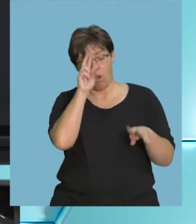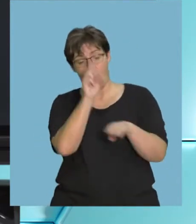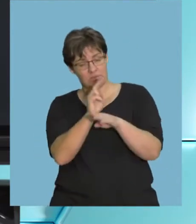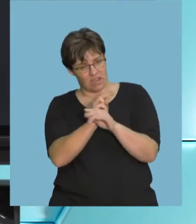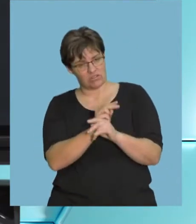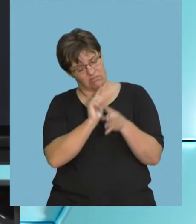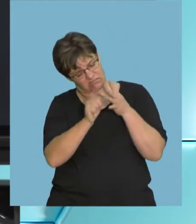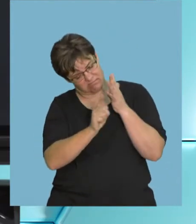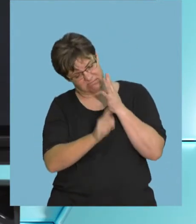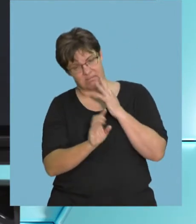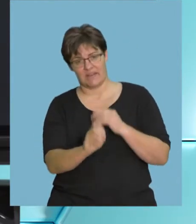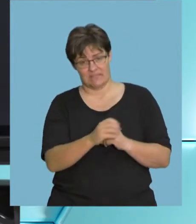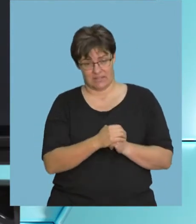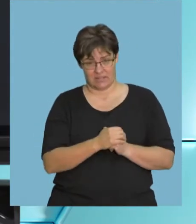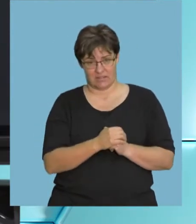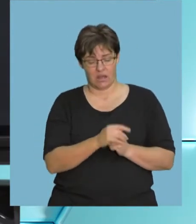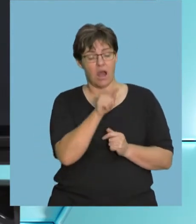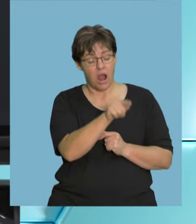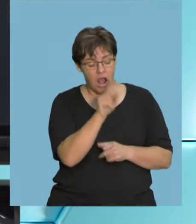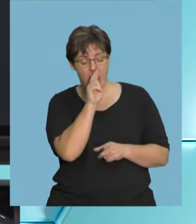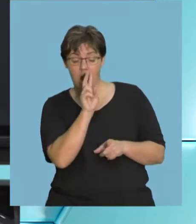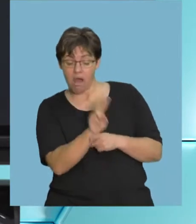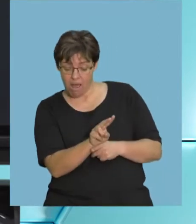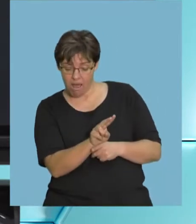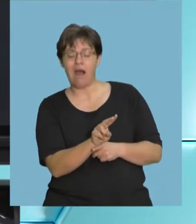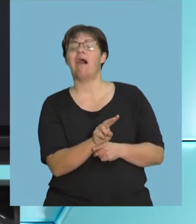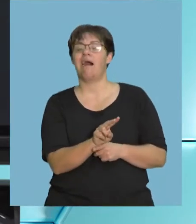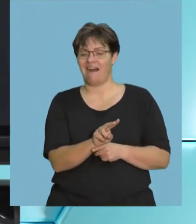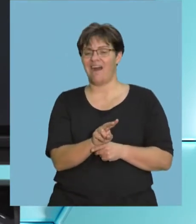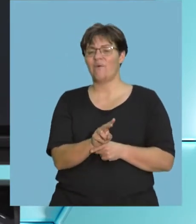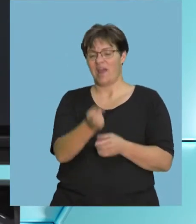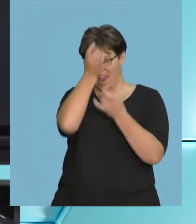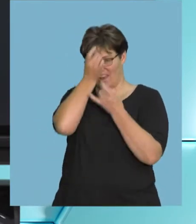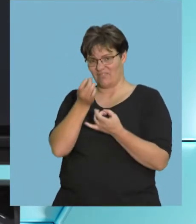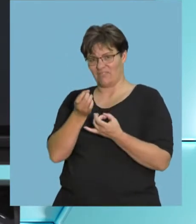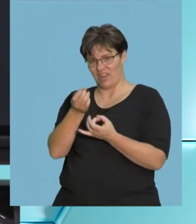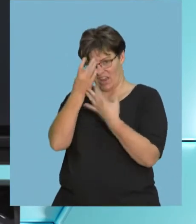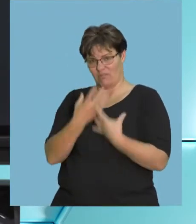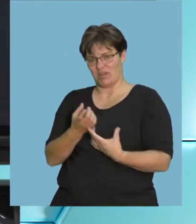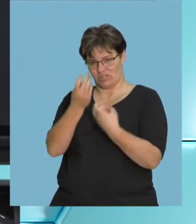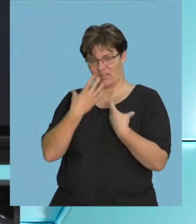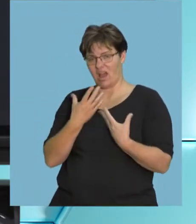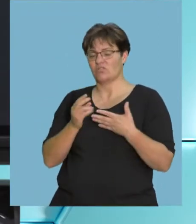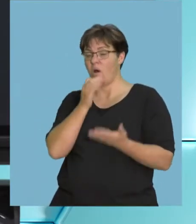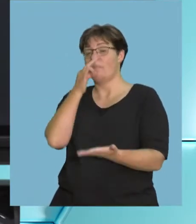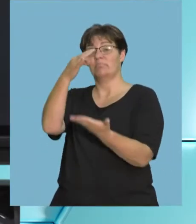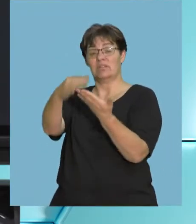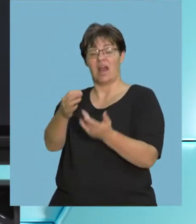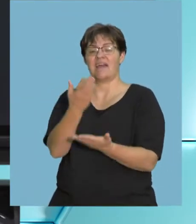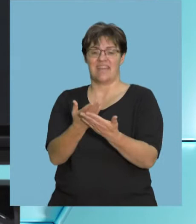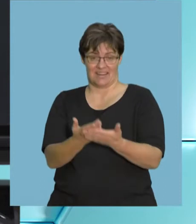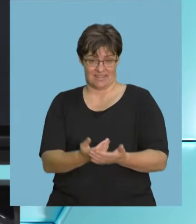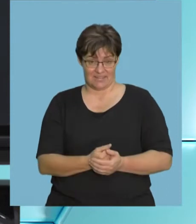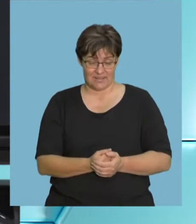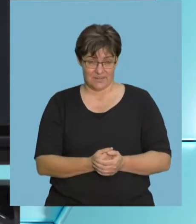broad, and these observations can lead us to actually make some, some informed or some guided predictions in a way.